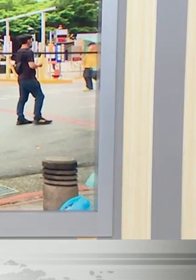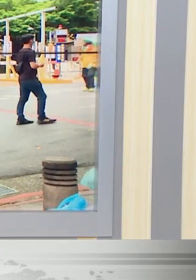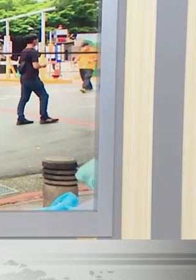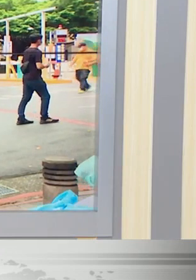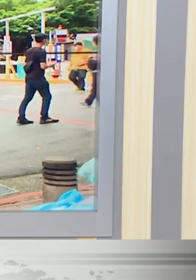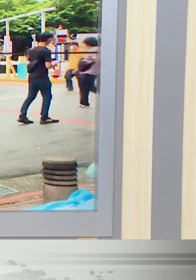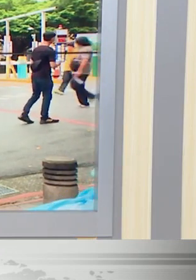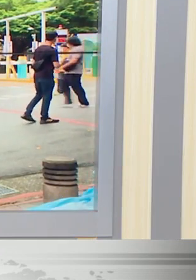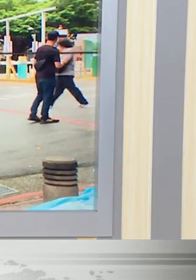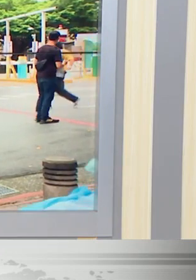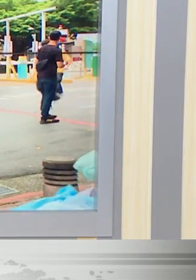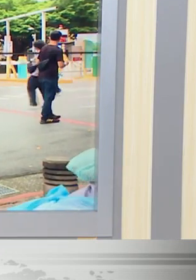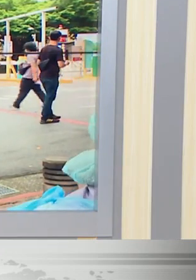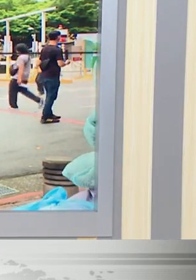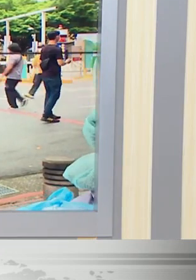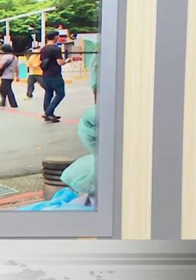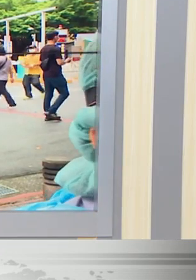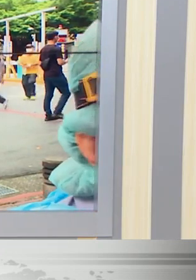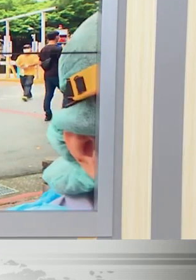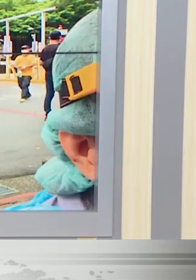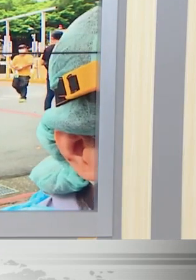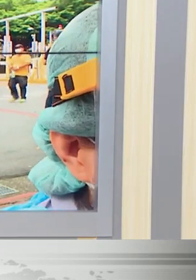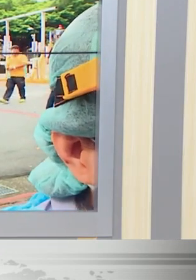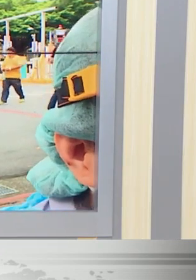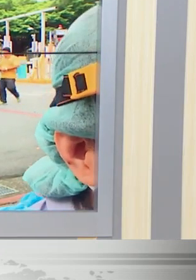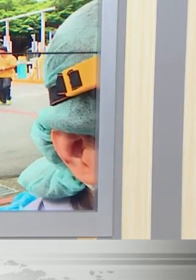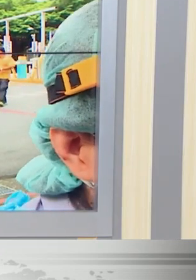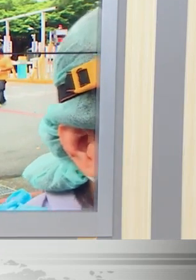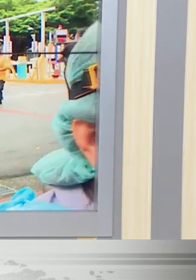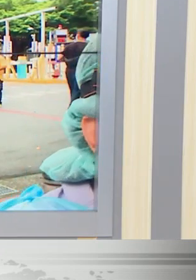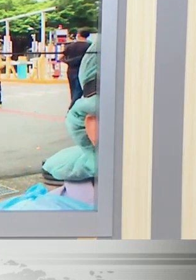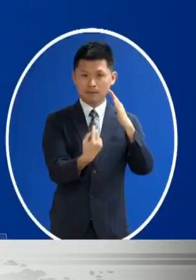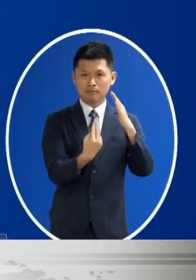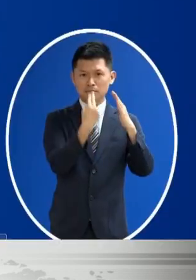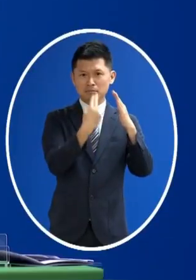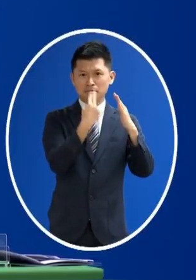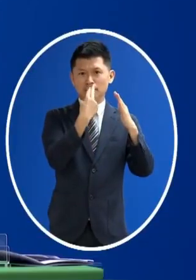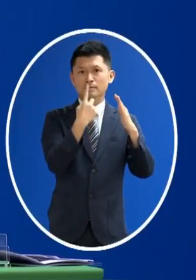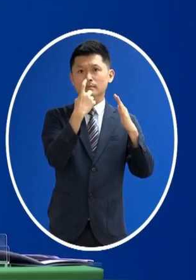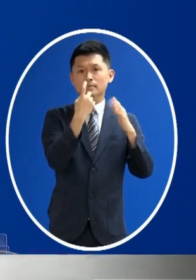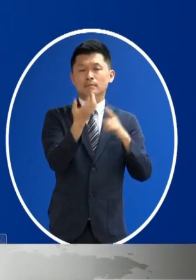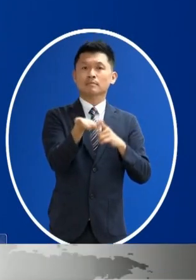death of five people whose cases were announced the day before.